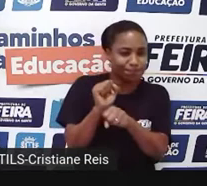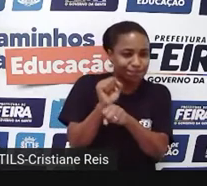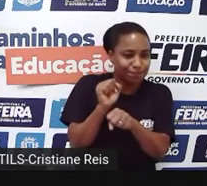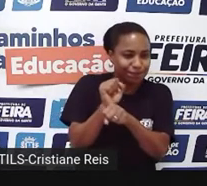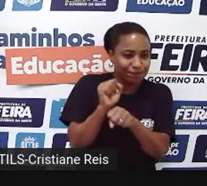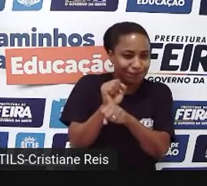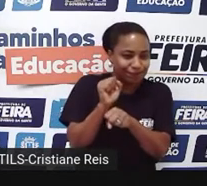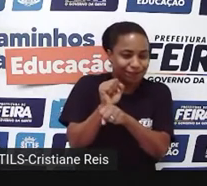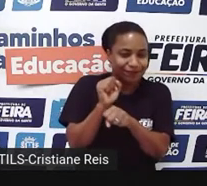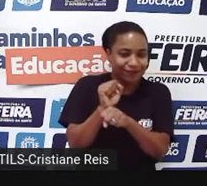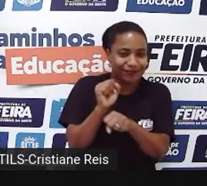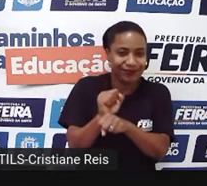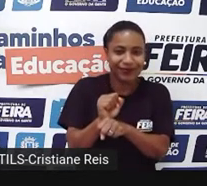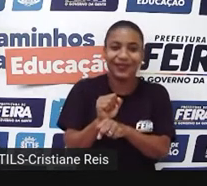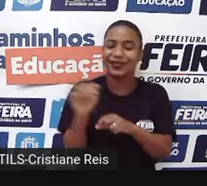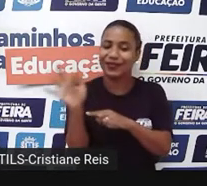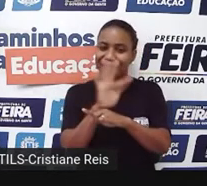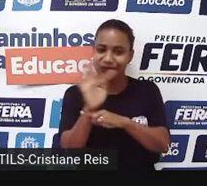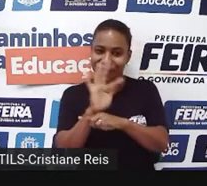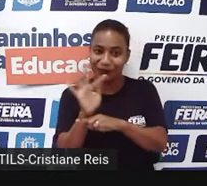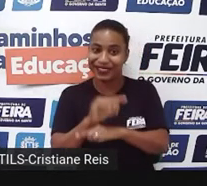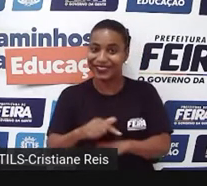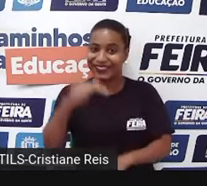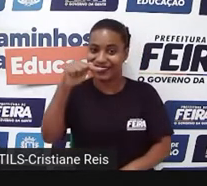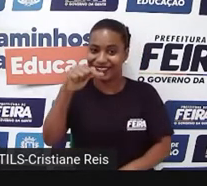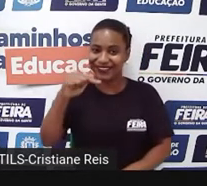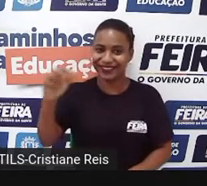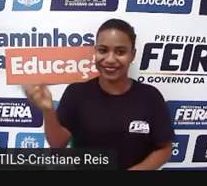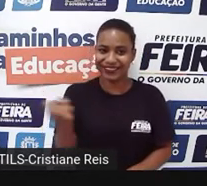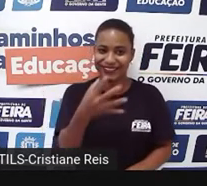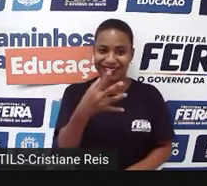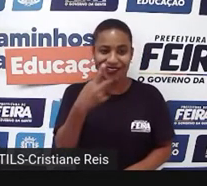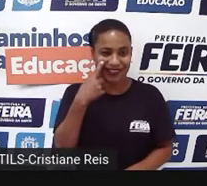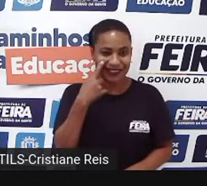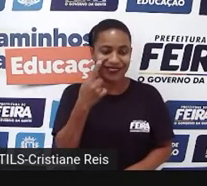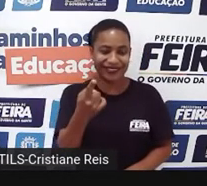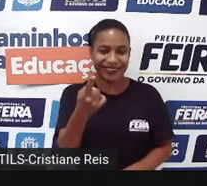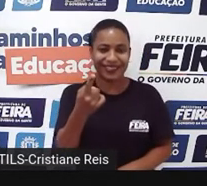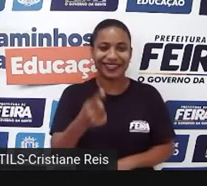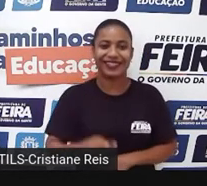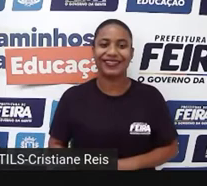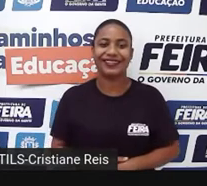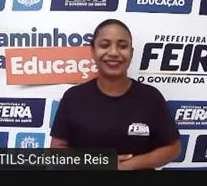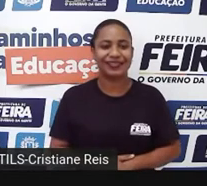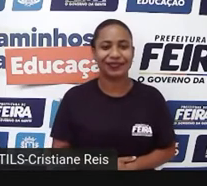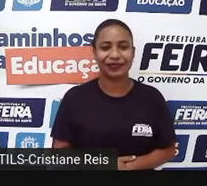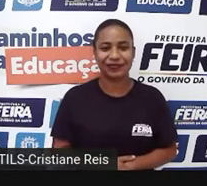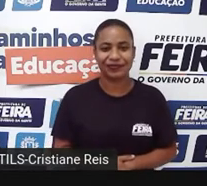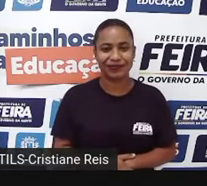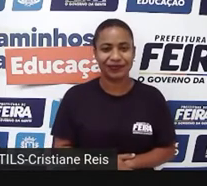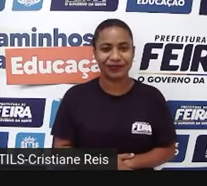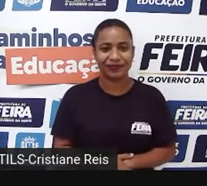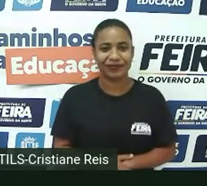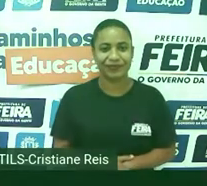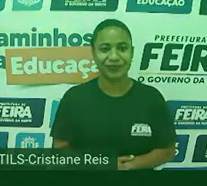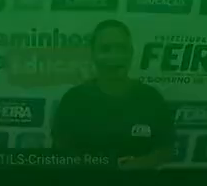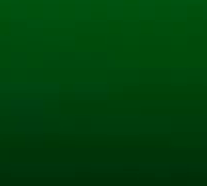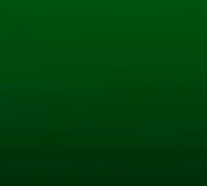expectativa, esperando o filme 7 dos Transformers. Let's go, students. Just a moment. Só um minuto.